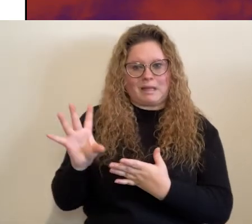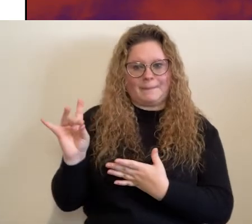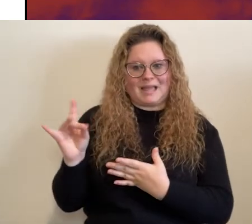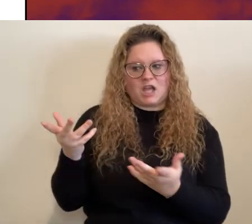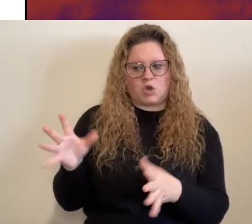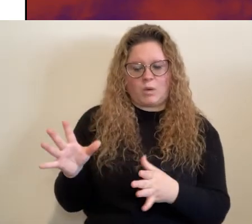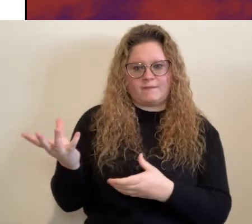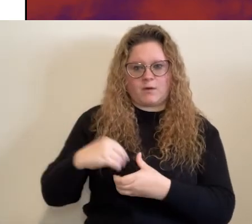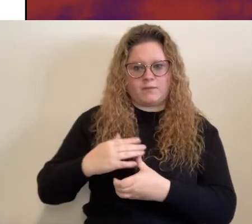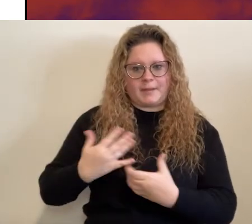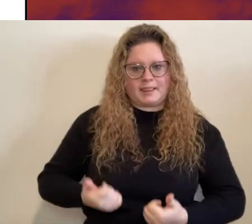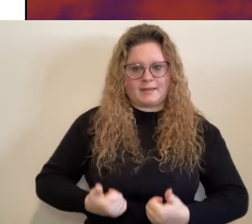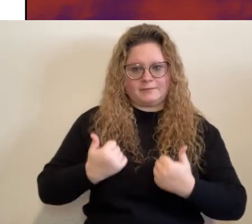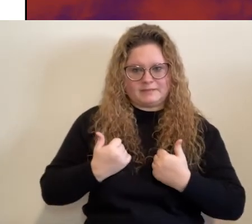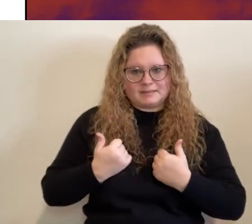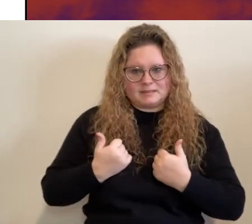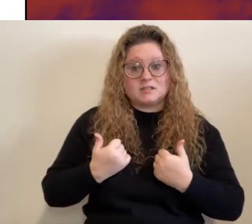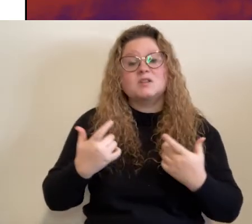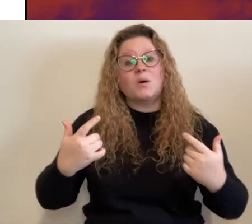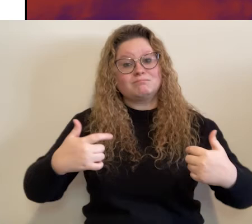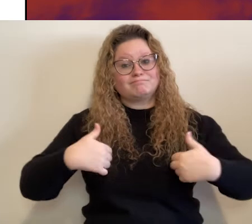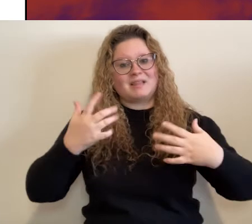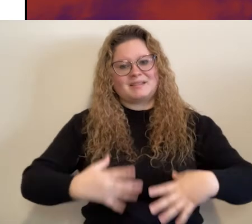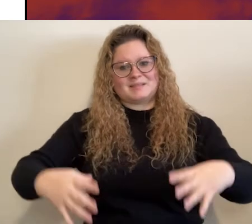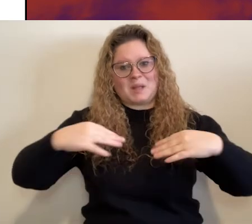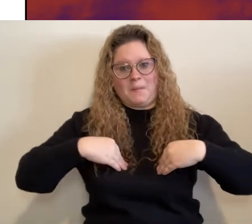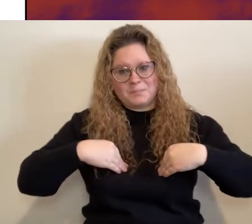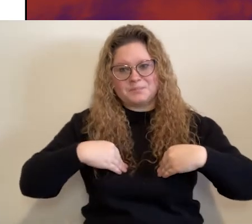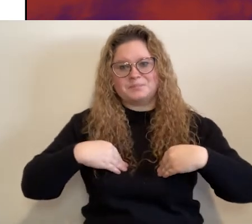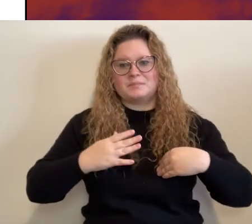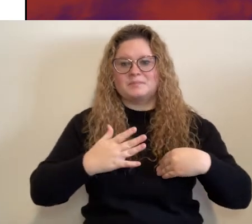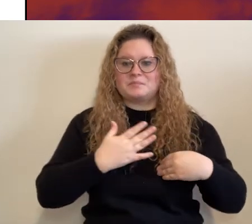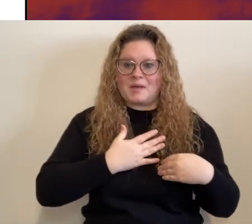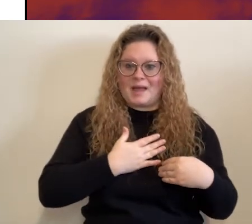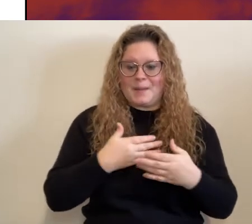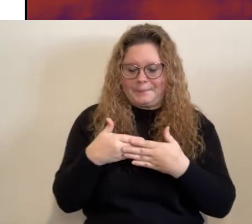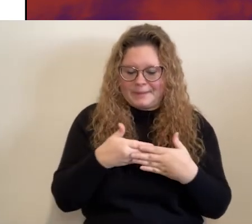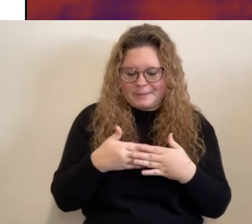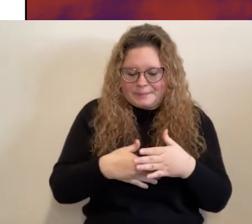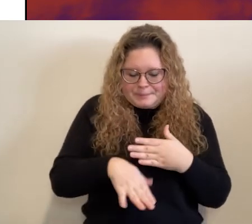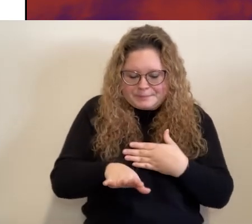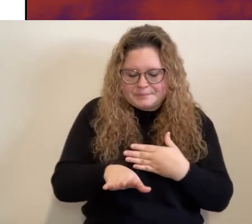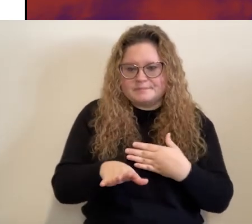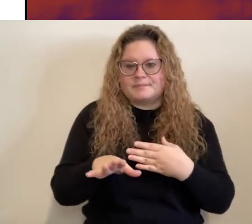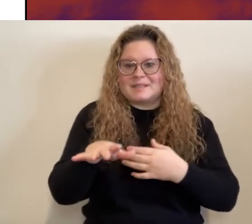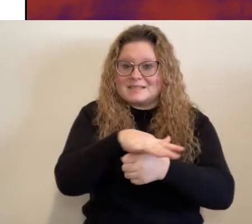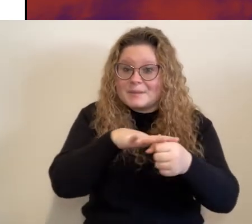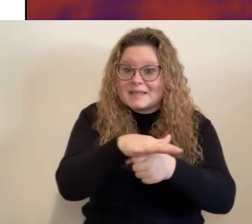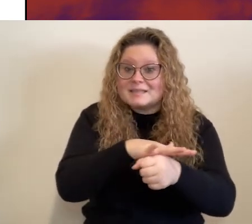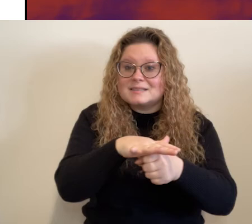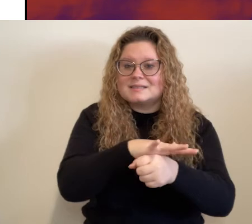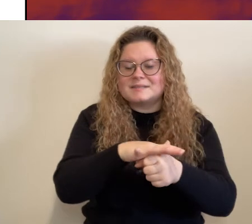pink. So for me, it's an acceptance of that womby space, as I move into space of wanting to have children. What that